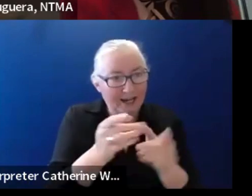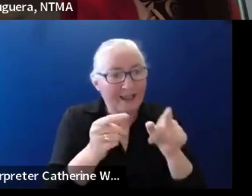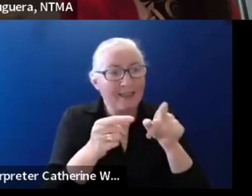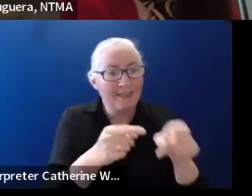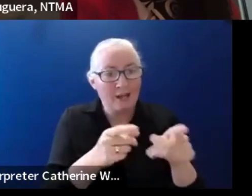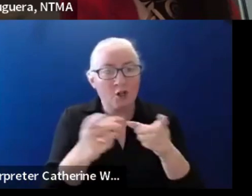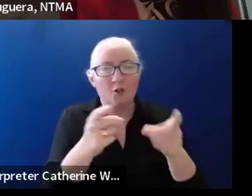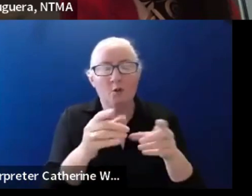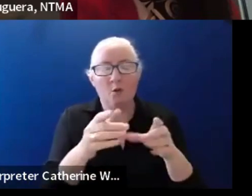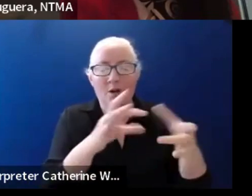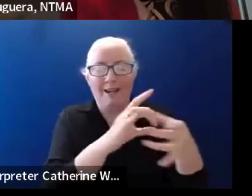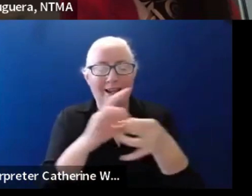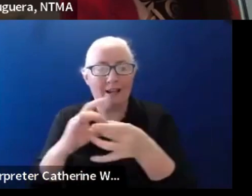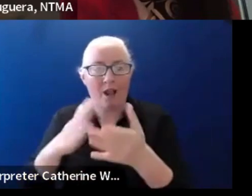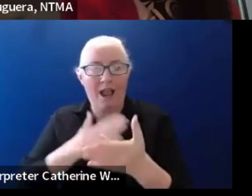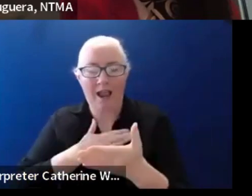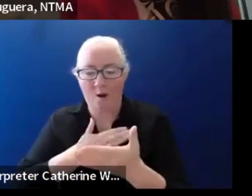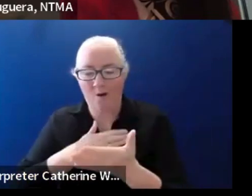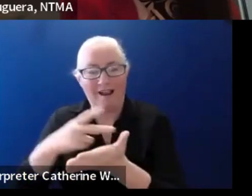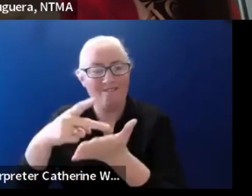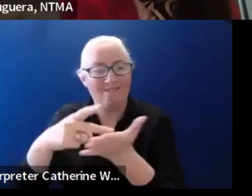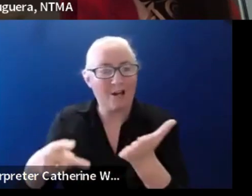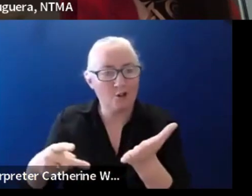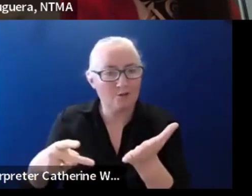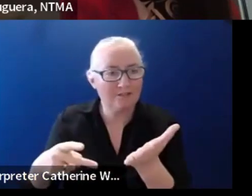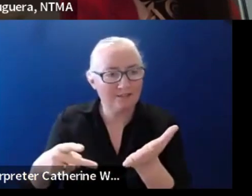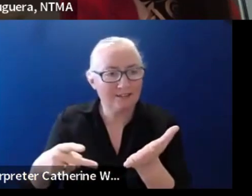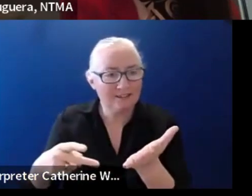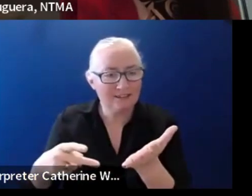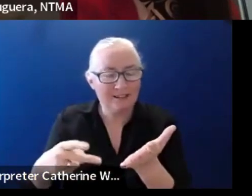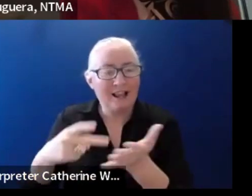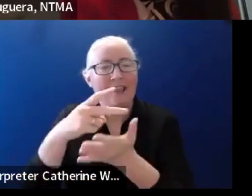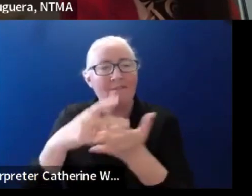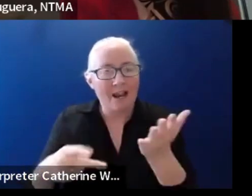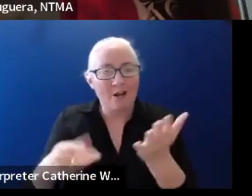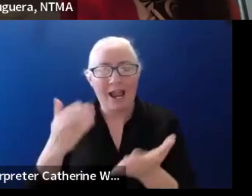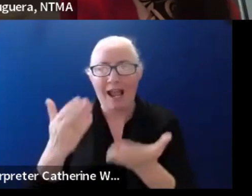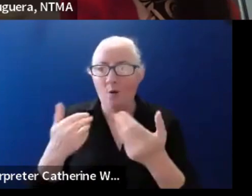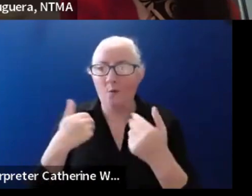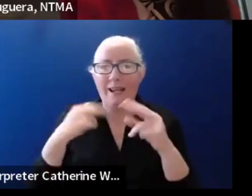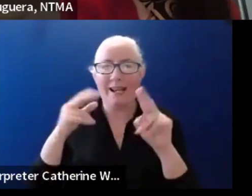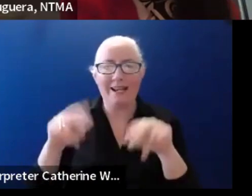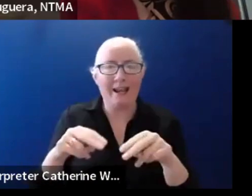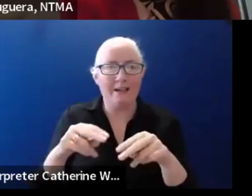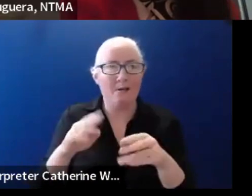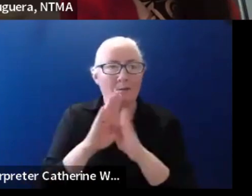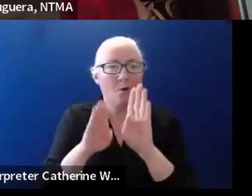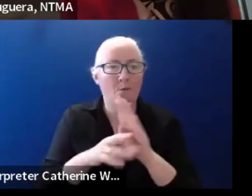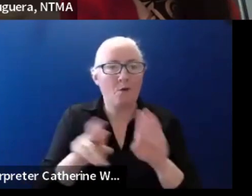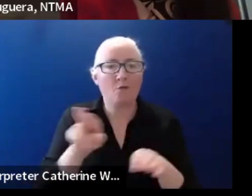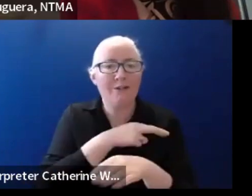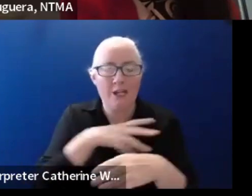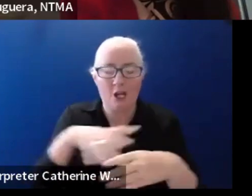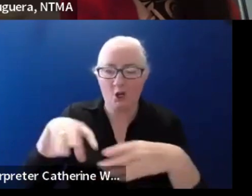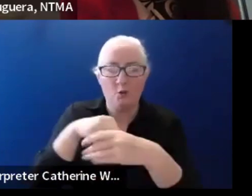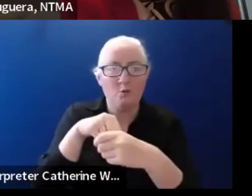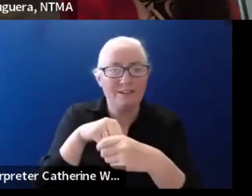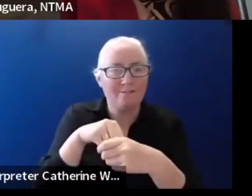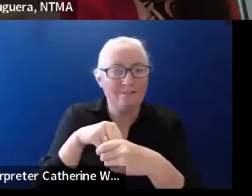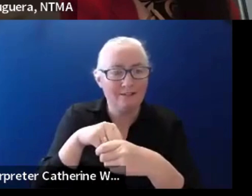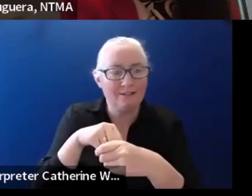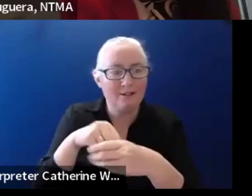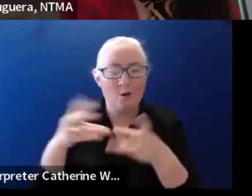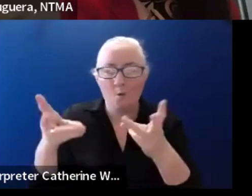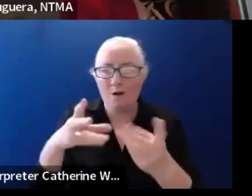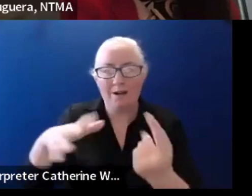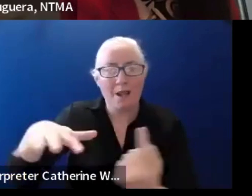done within our values, and it's all done with a view to how we can have a really inclusive workplace as we move forward.